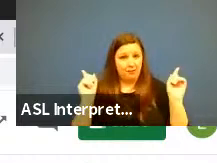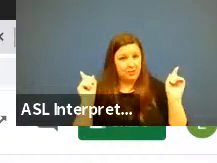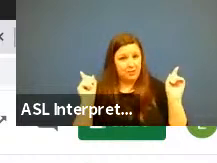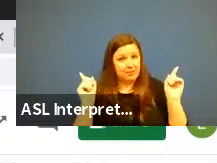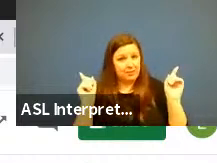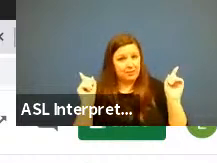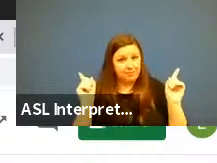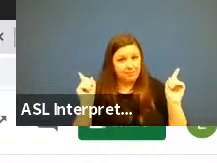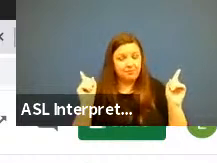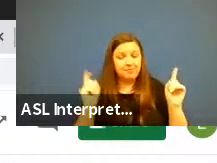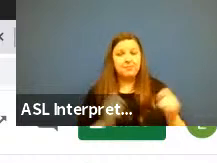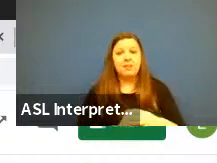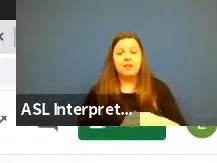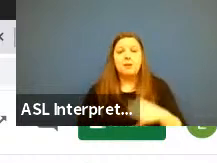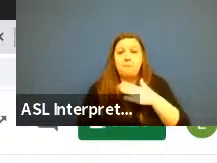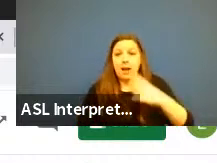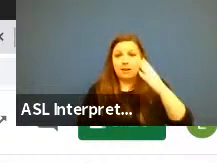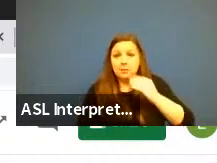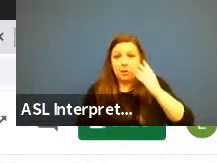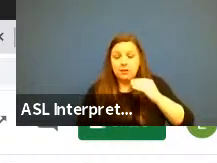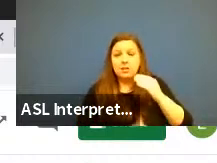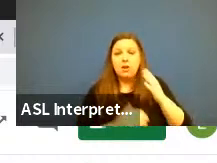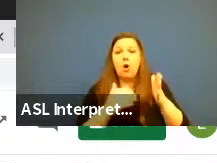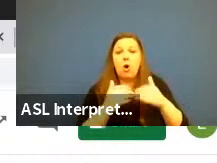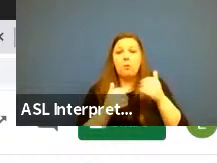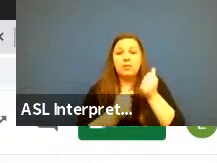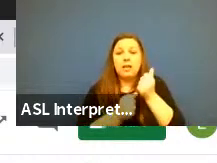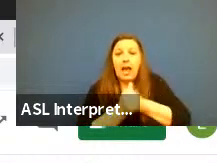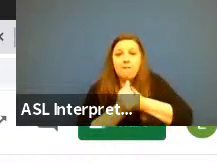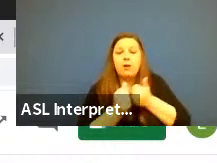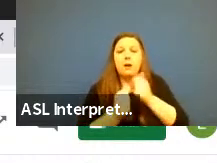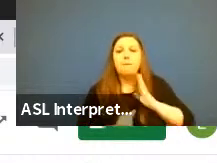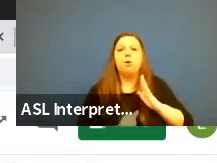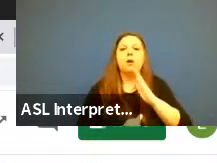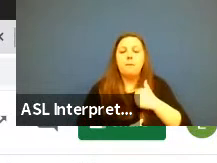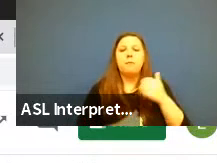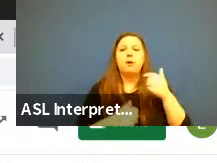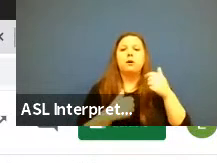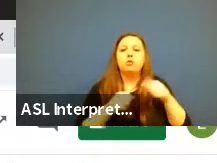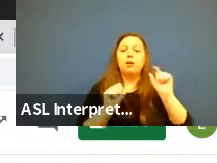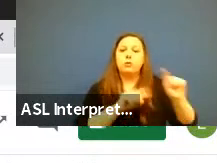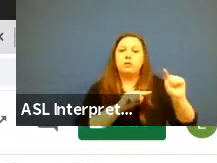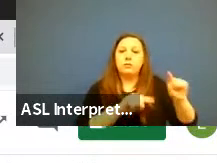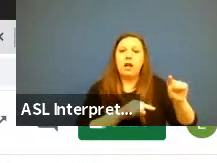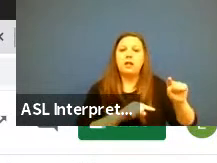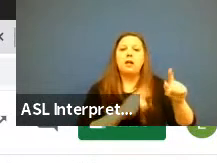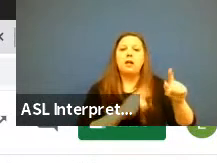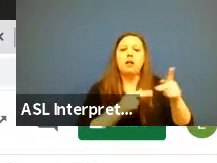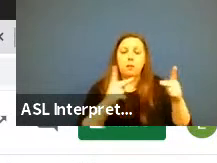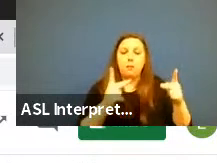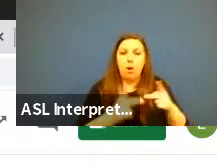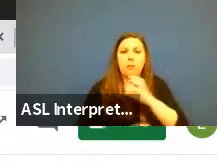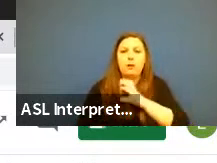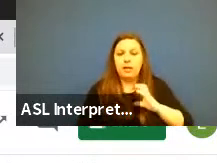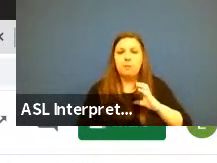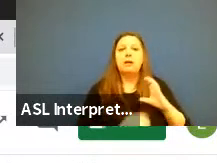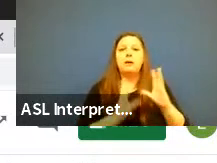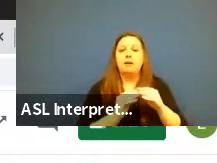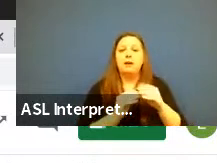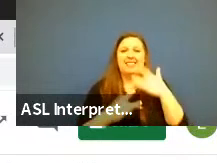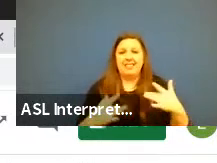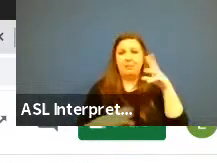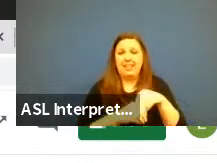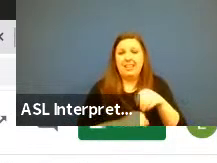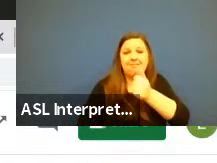every board member tries to get to property committee meetings because it isn't usually they're held in executive session, especially if there's something sensitive